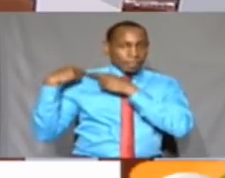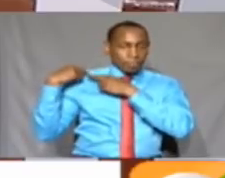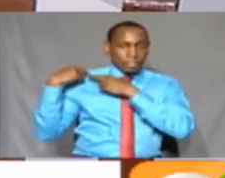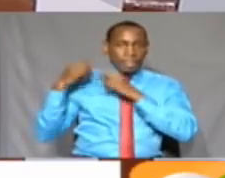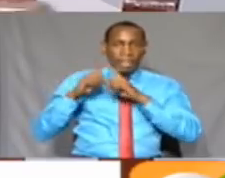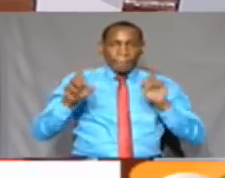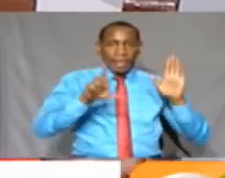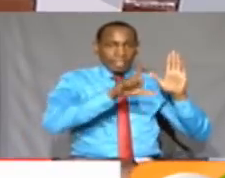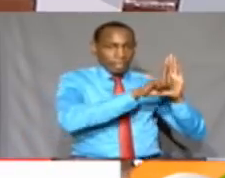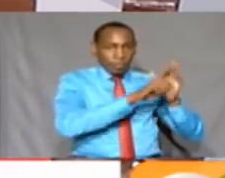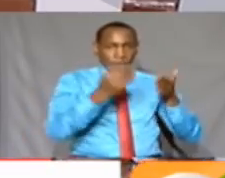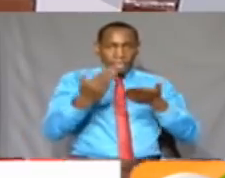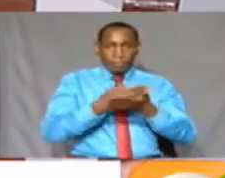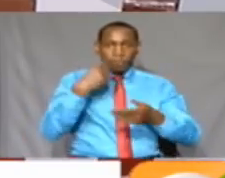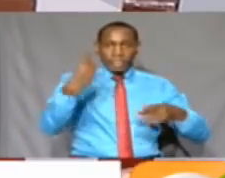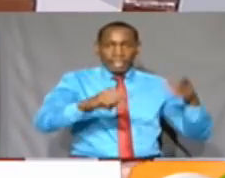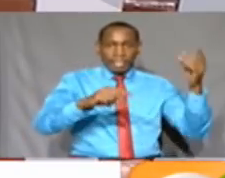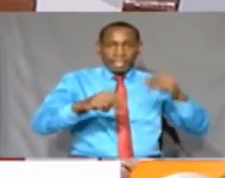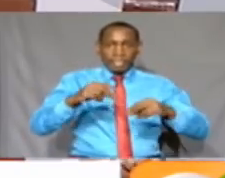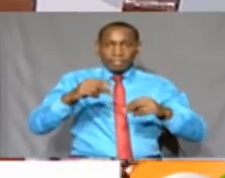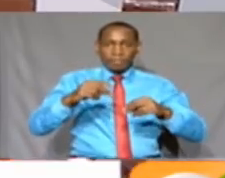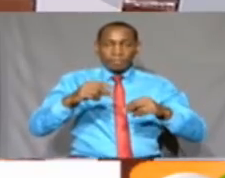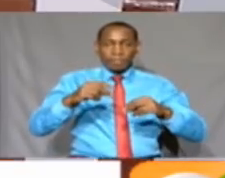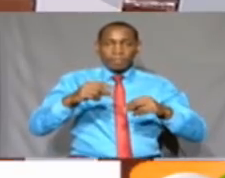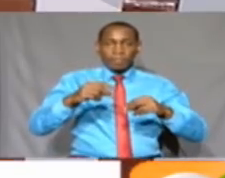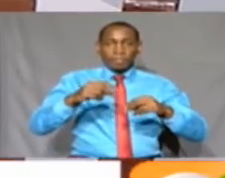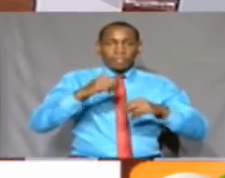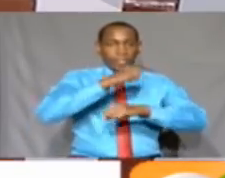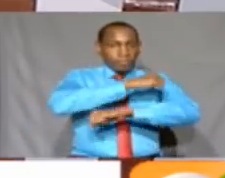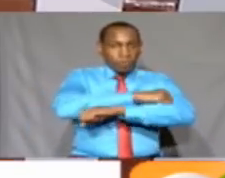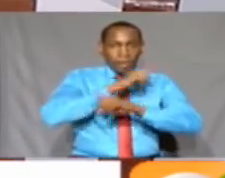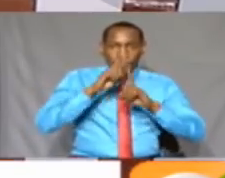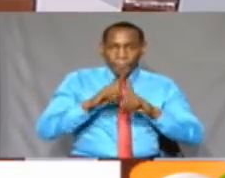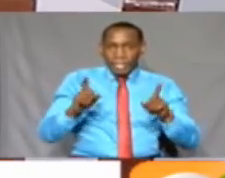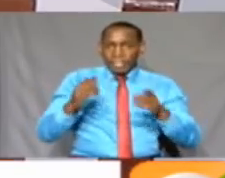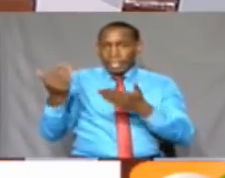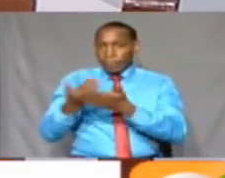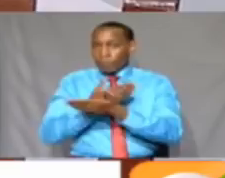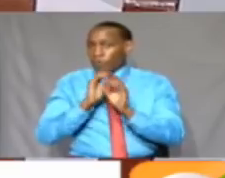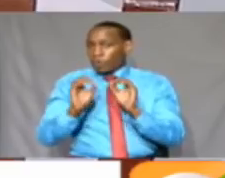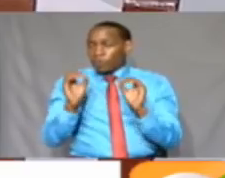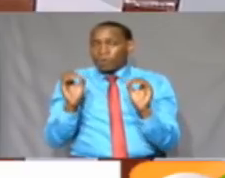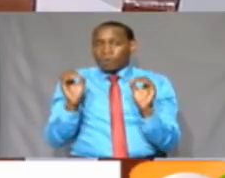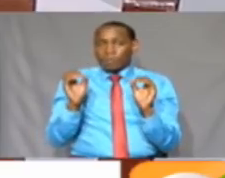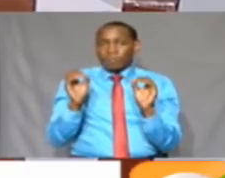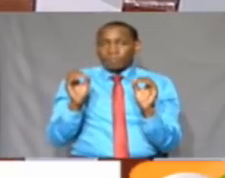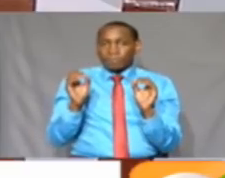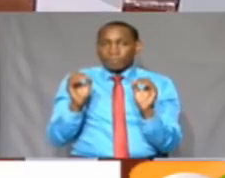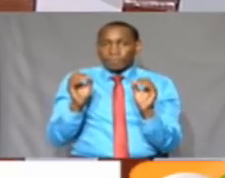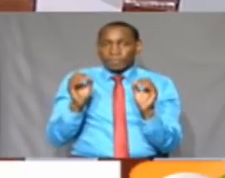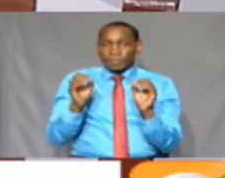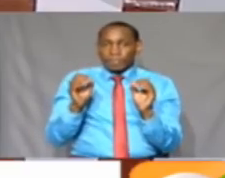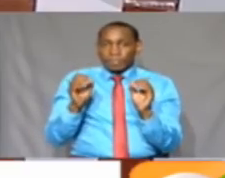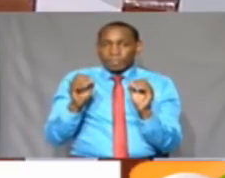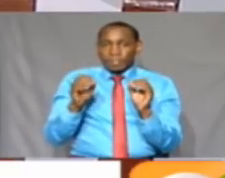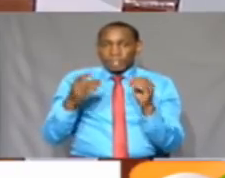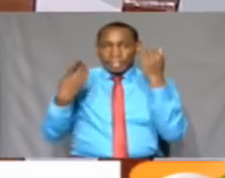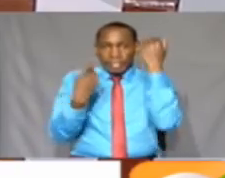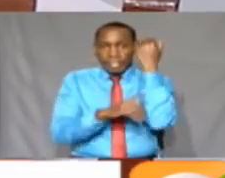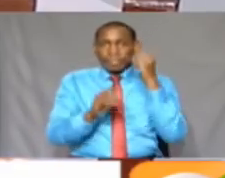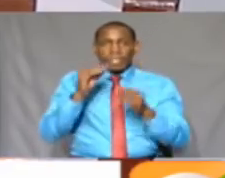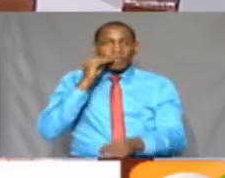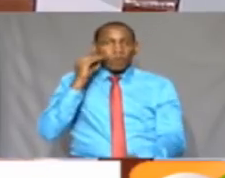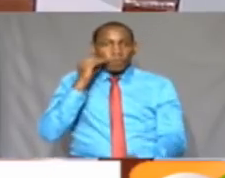the law removes corporal punishment from the homes. But it does not remove discipline in the homes. And discipline